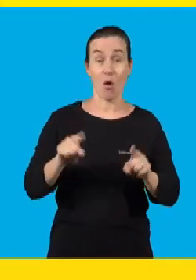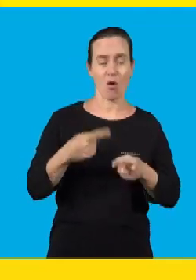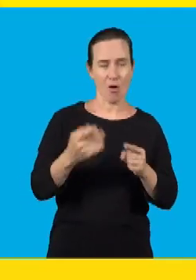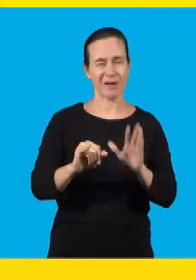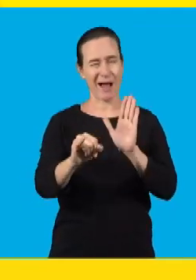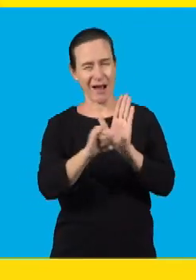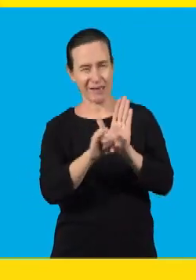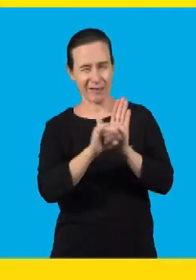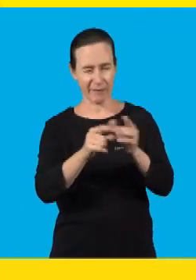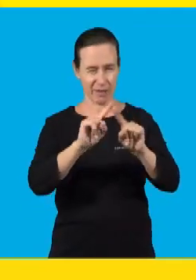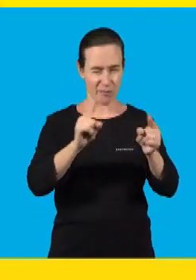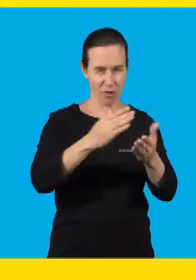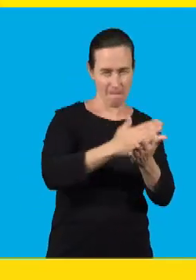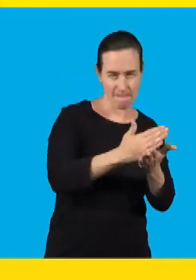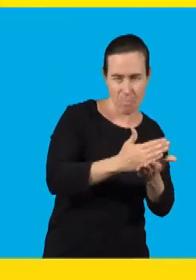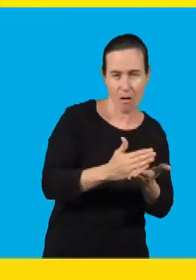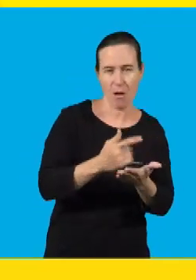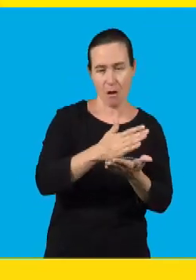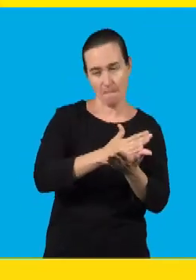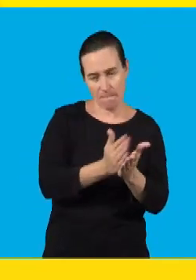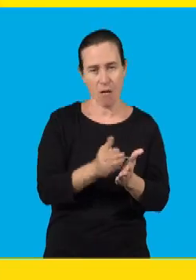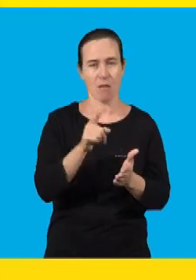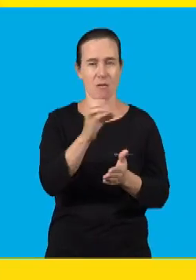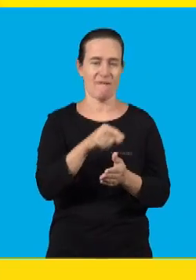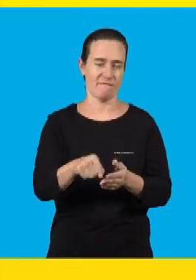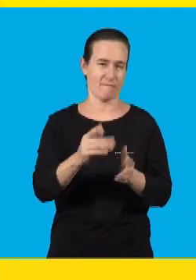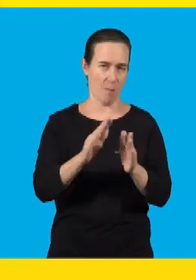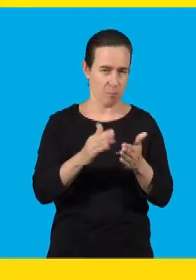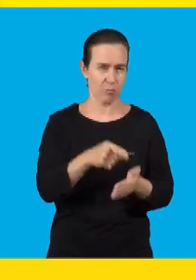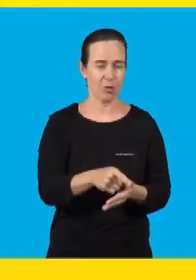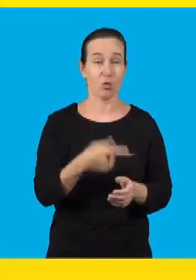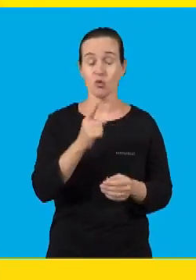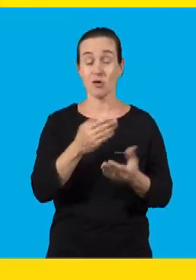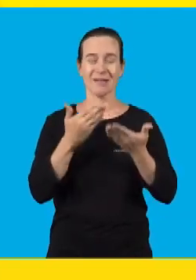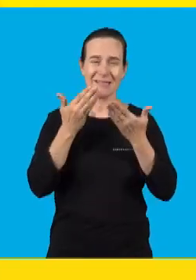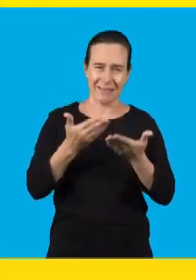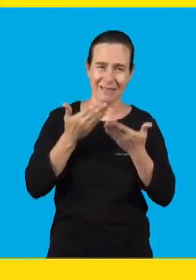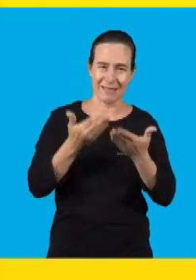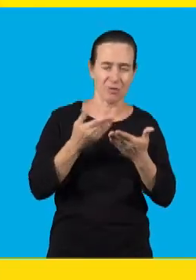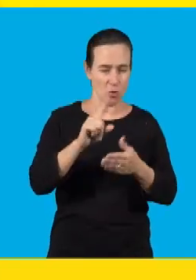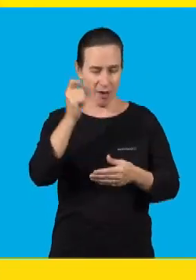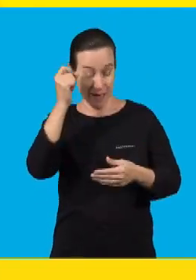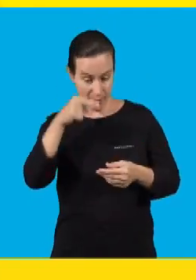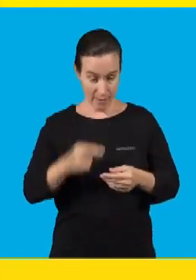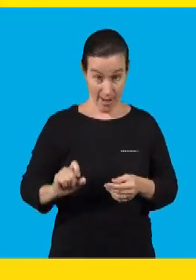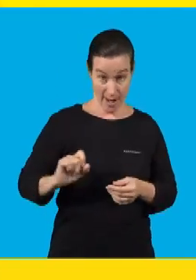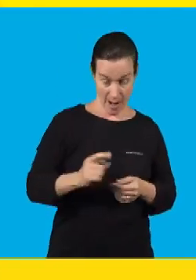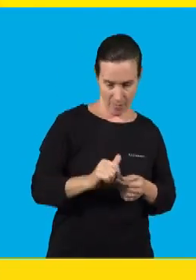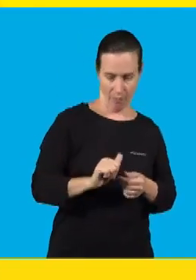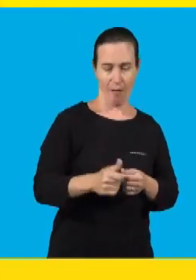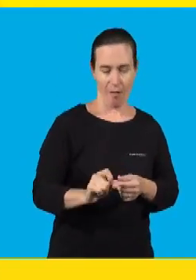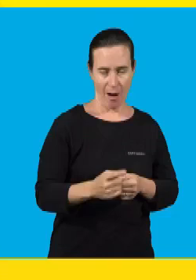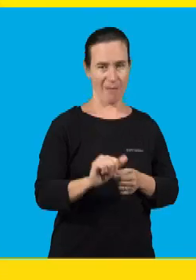cannot identify the building blocks of literature. They do not study the set work, and therefore they don't understand the sequence